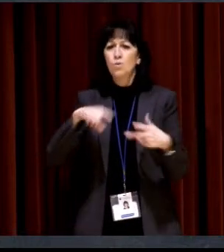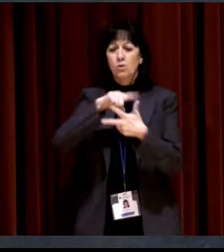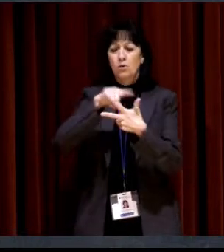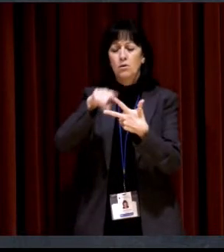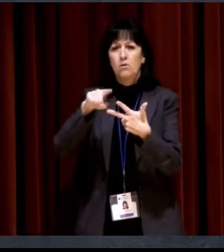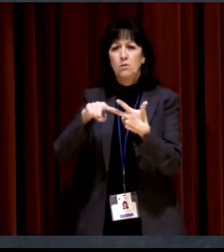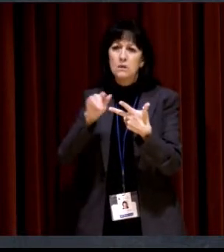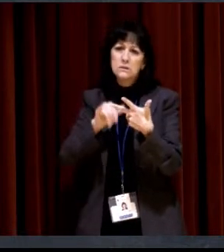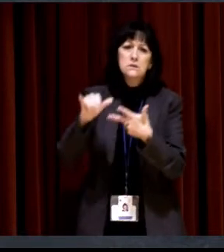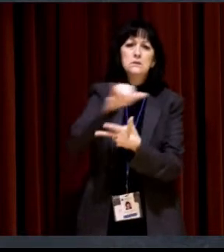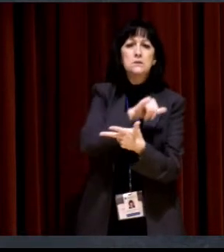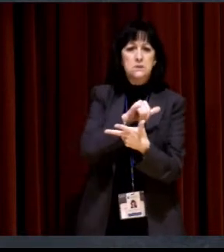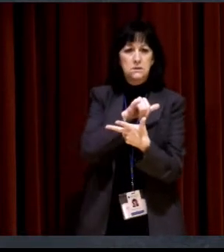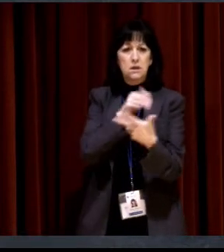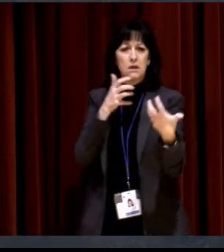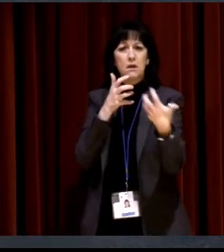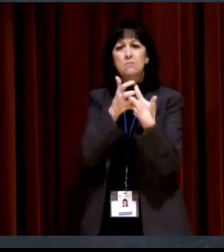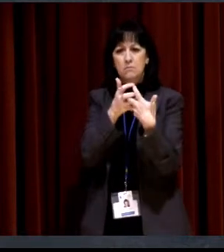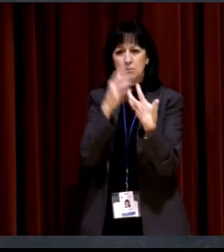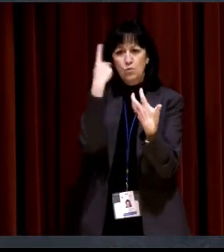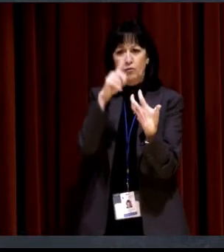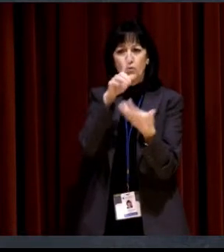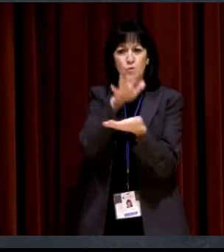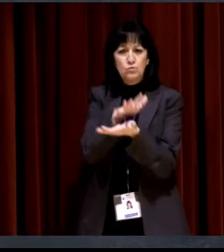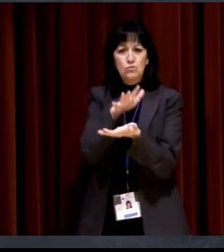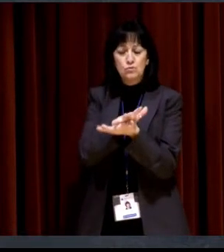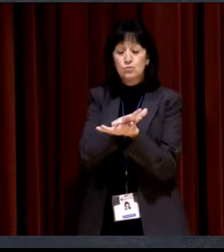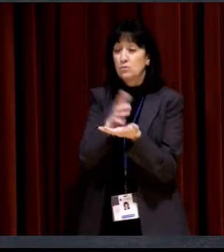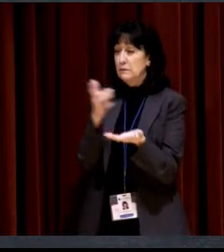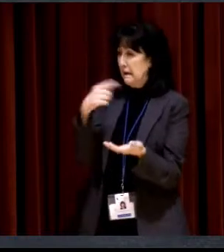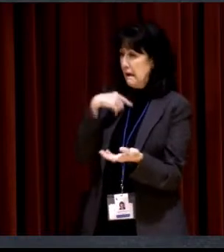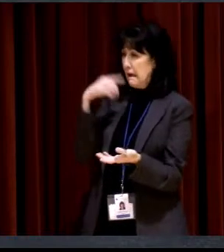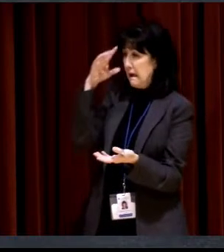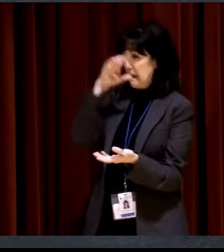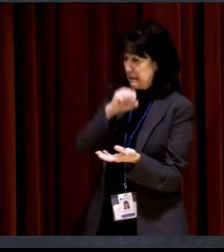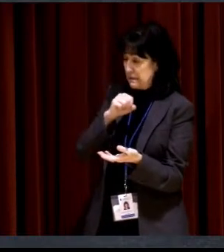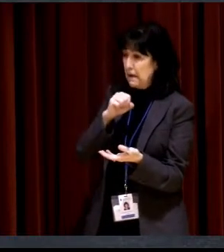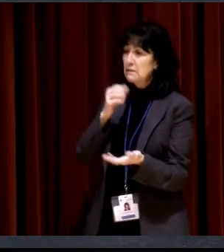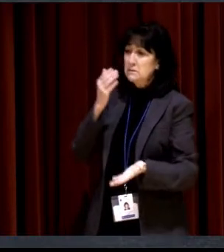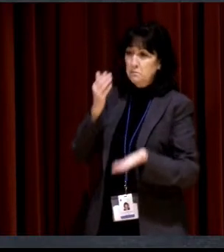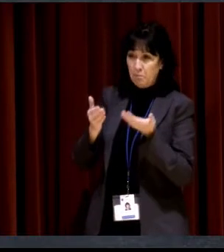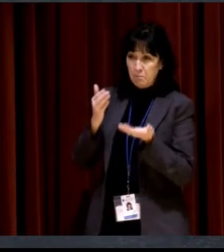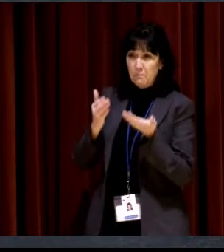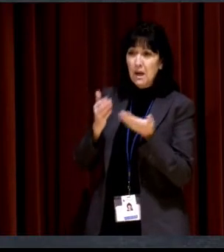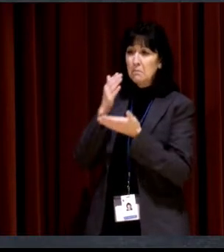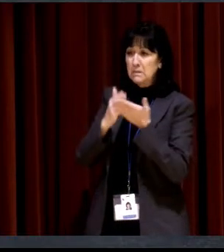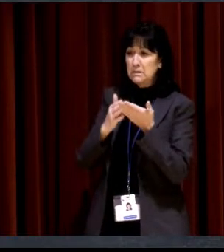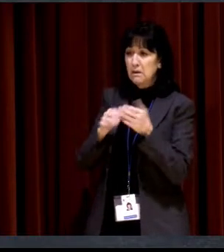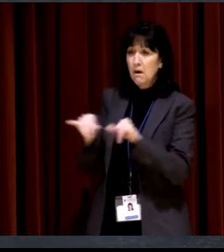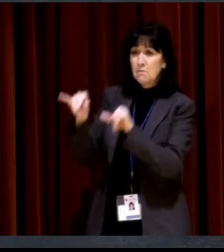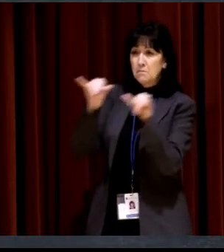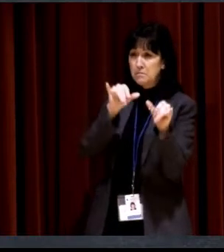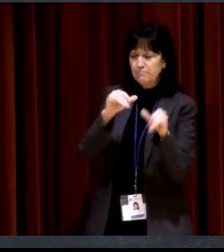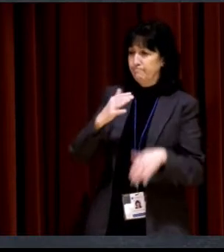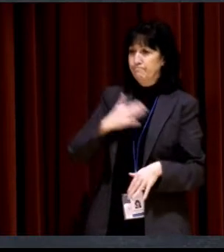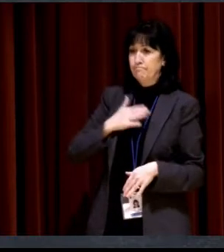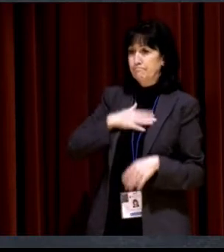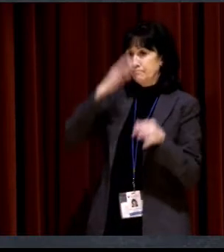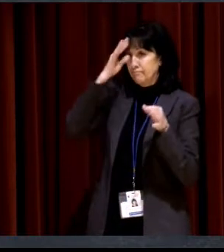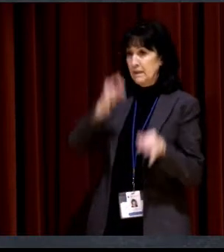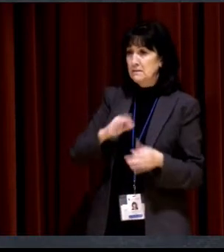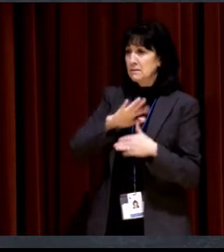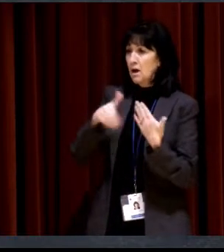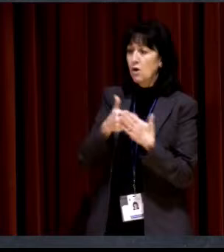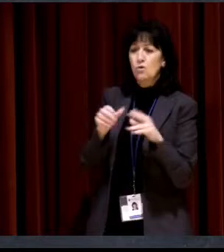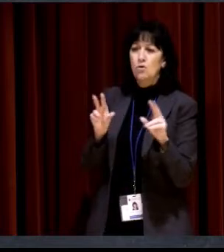some differences. I mean, that's Okay. not for me to say. That'll be a decision made with the districts themselves and